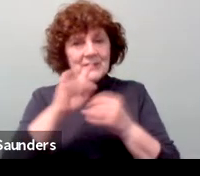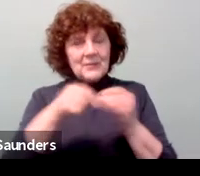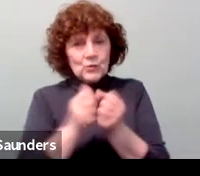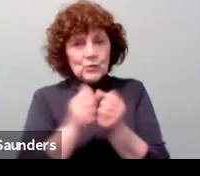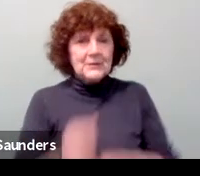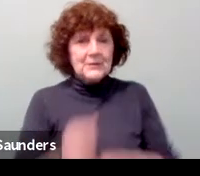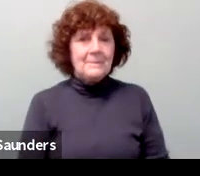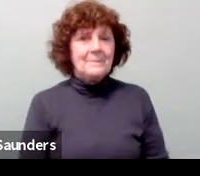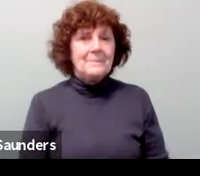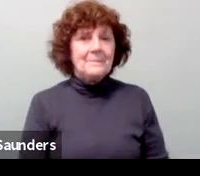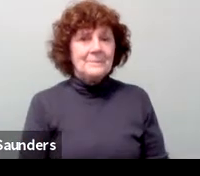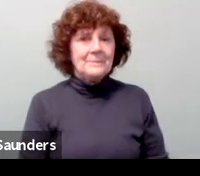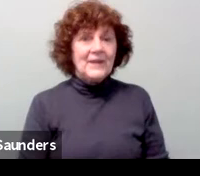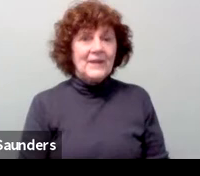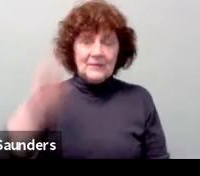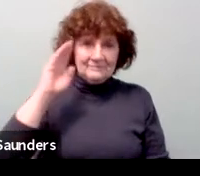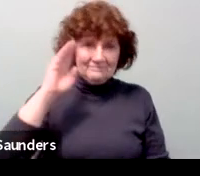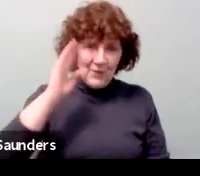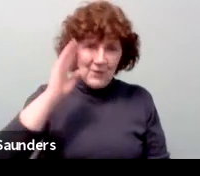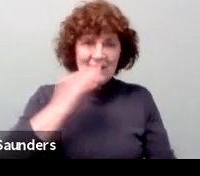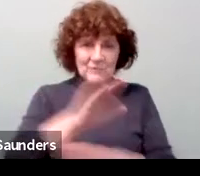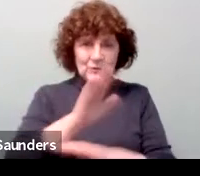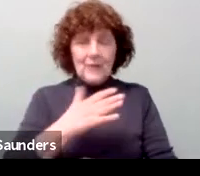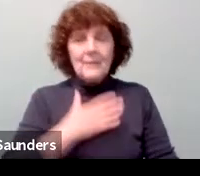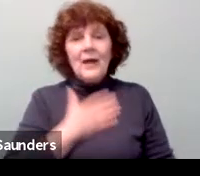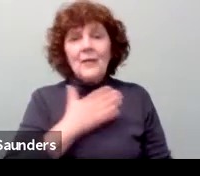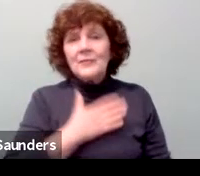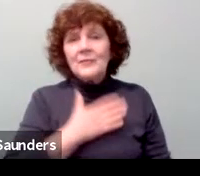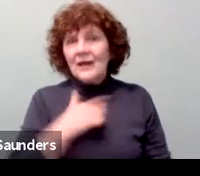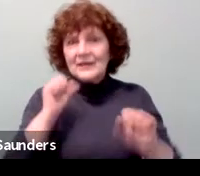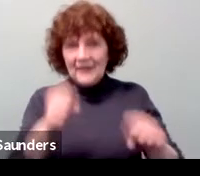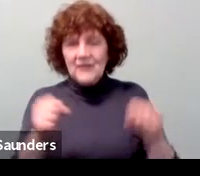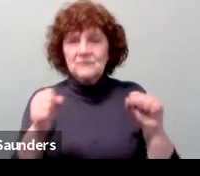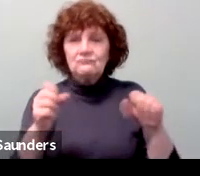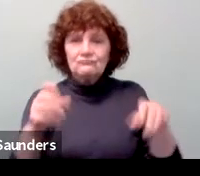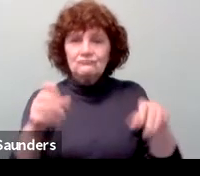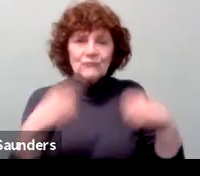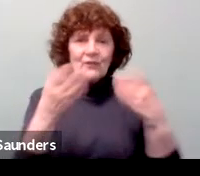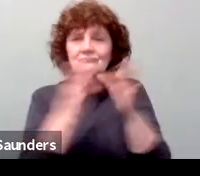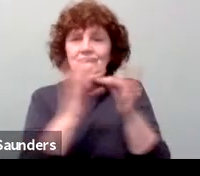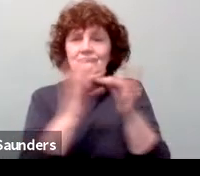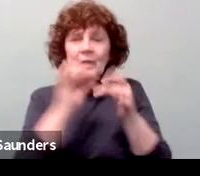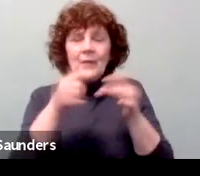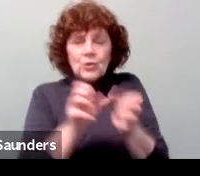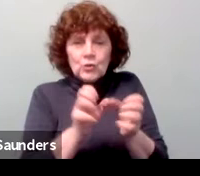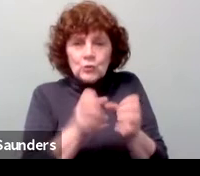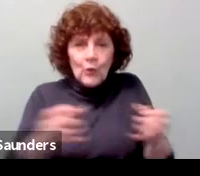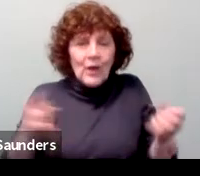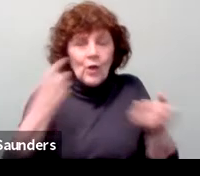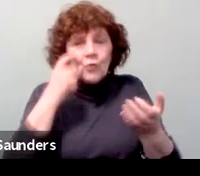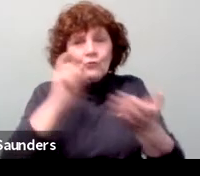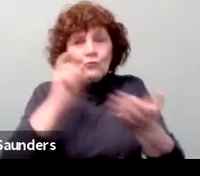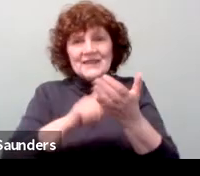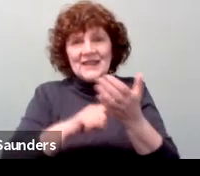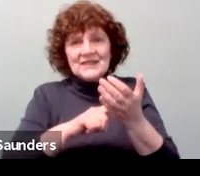Good afternoon. I'm pleased to be able to offer some words of Torah in recognition of Jewish